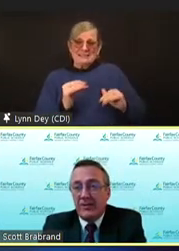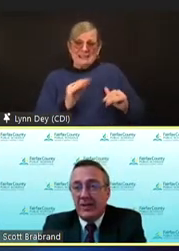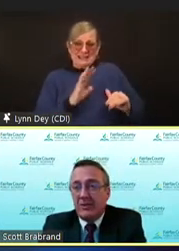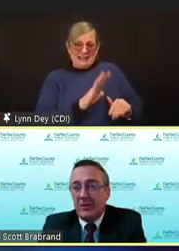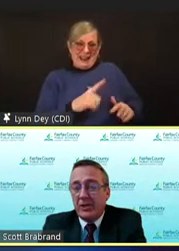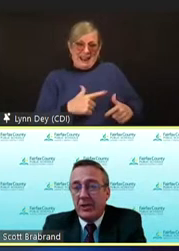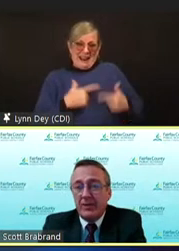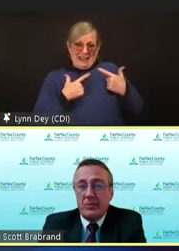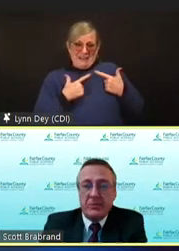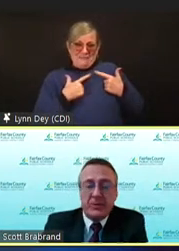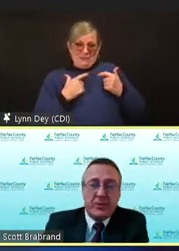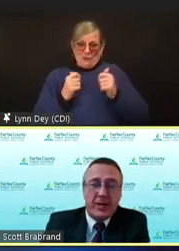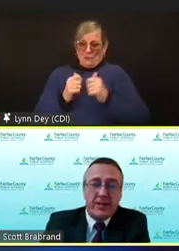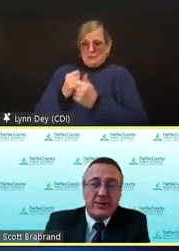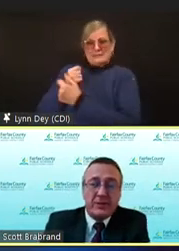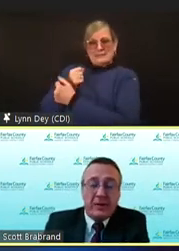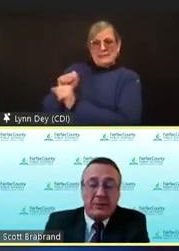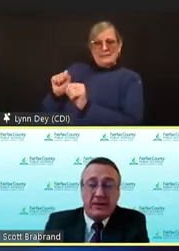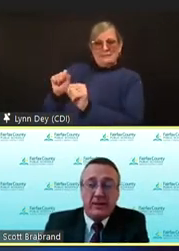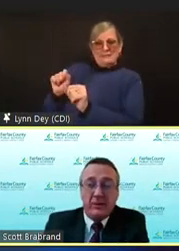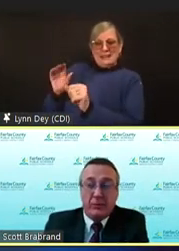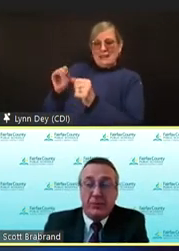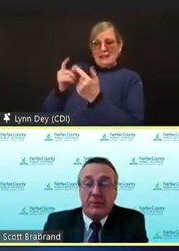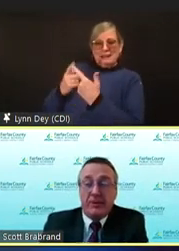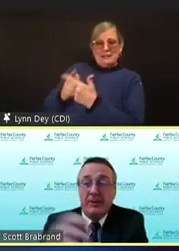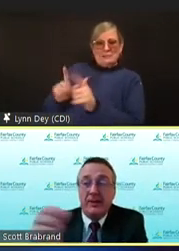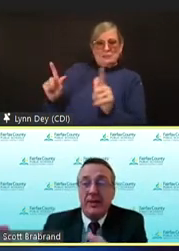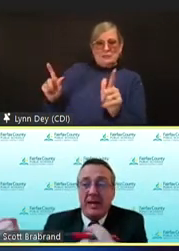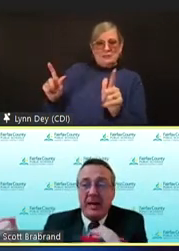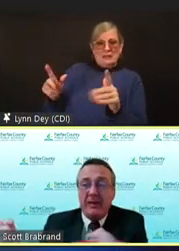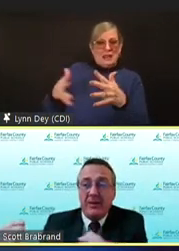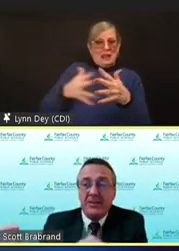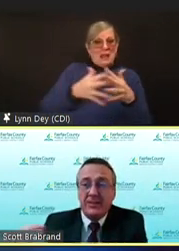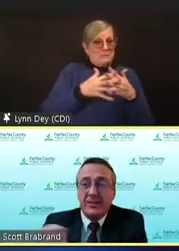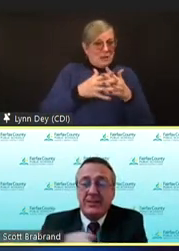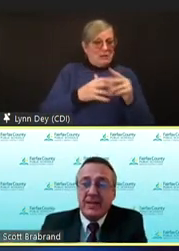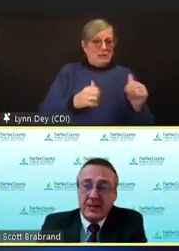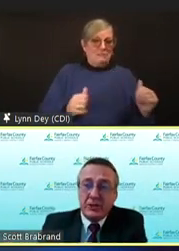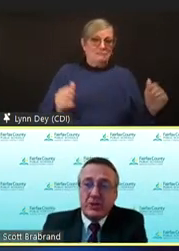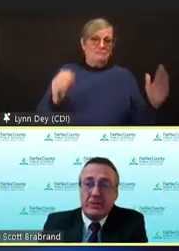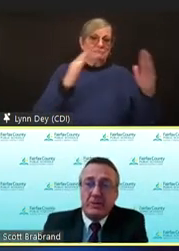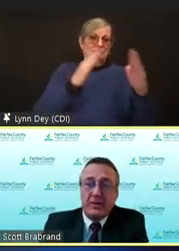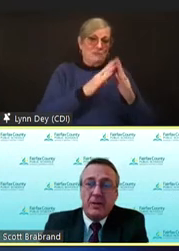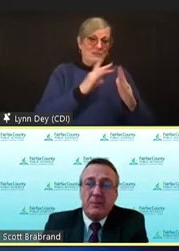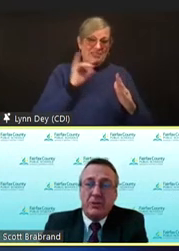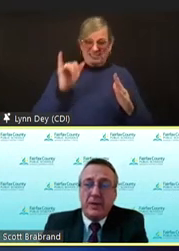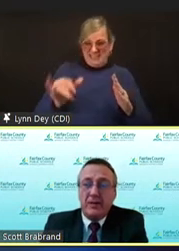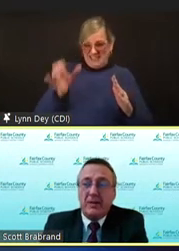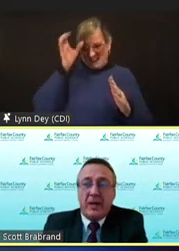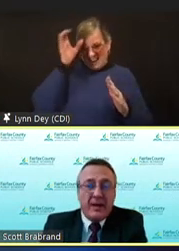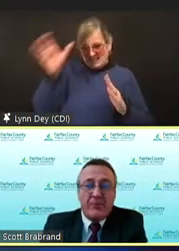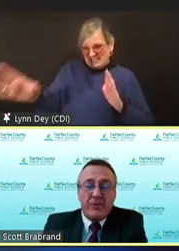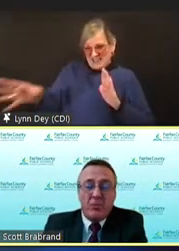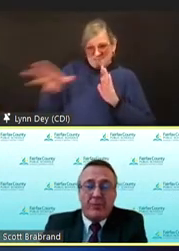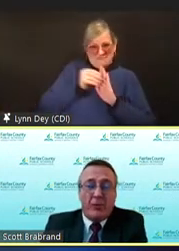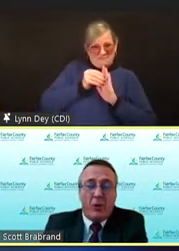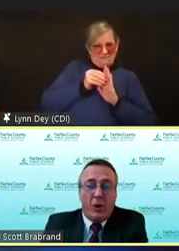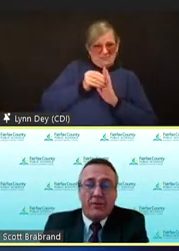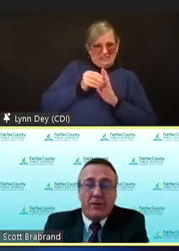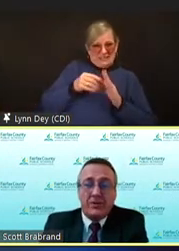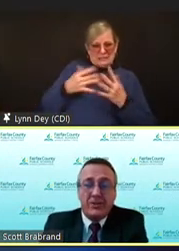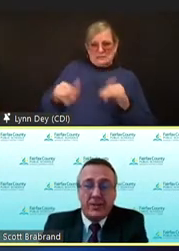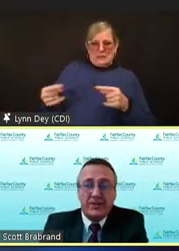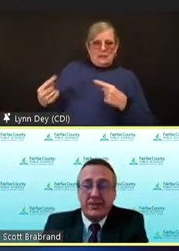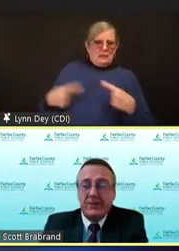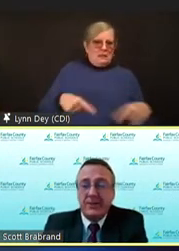we conceived our nation in when we created this republic. And this is the tension between the life we want for all